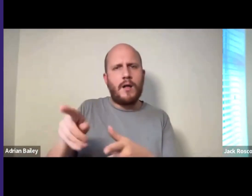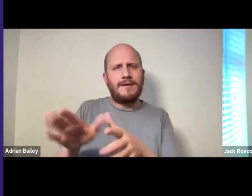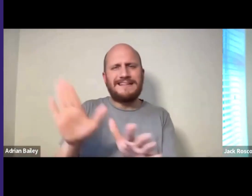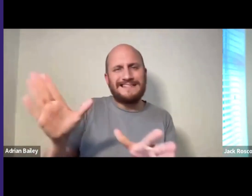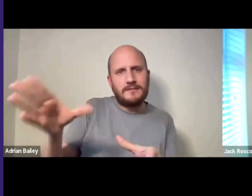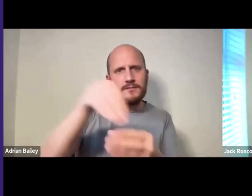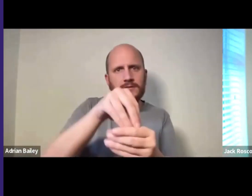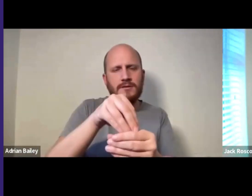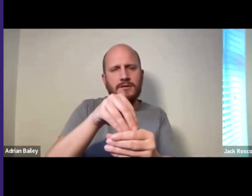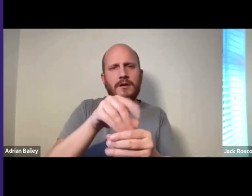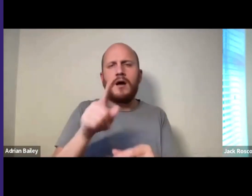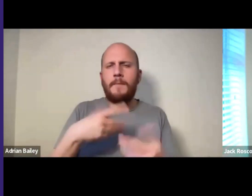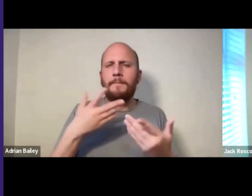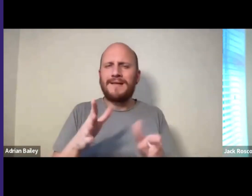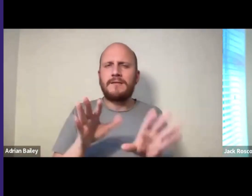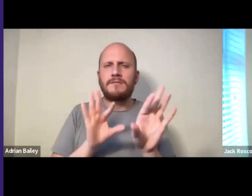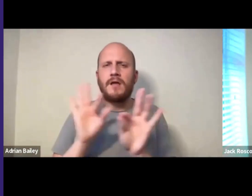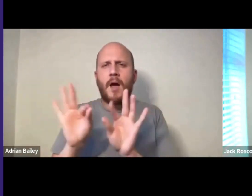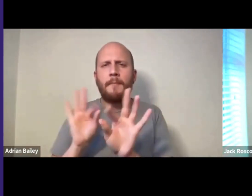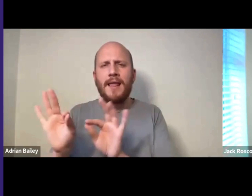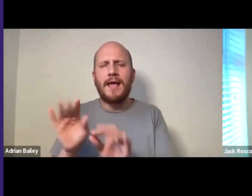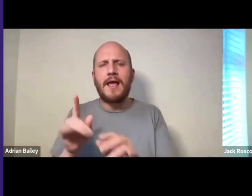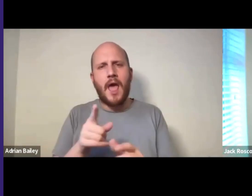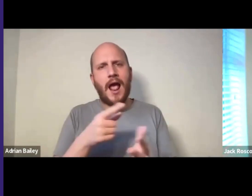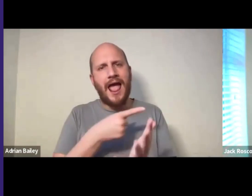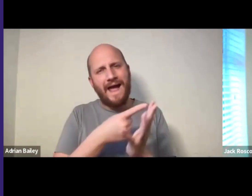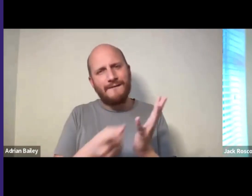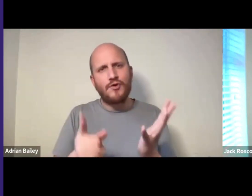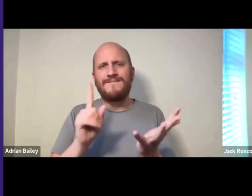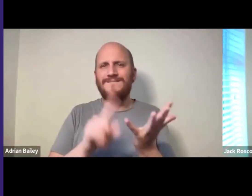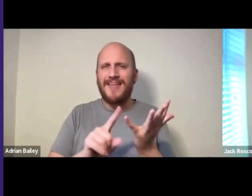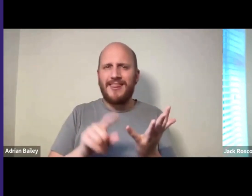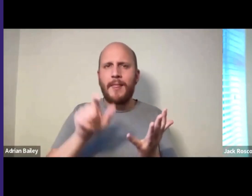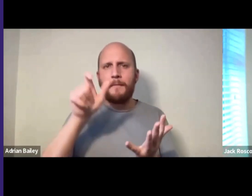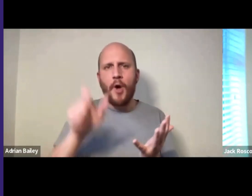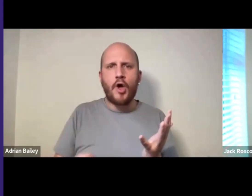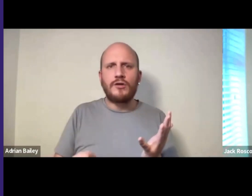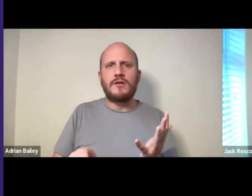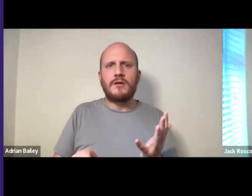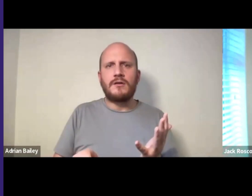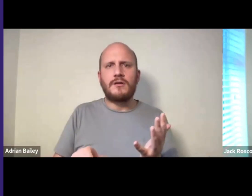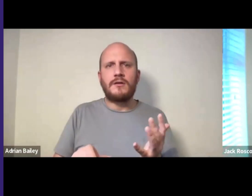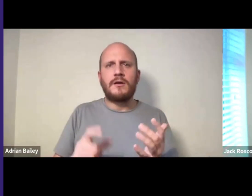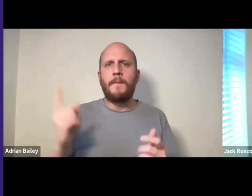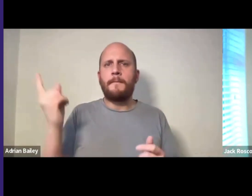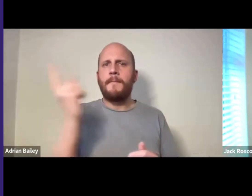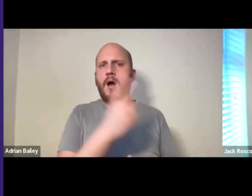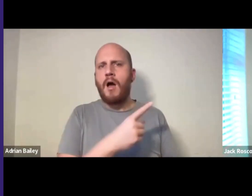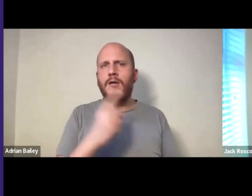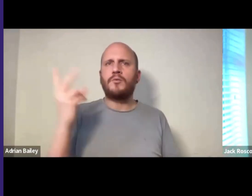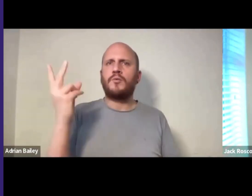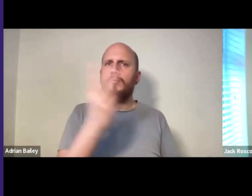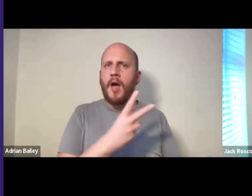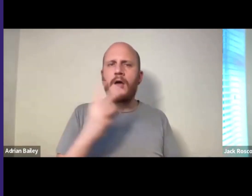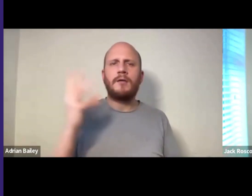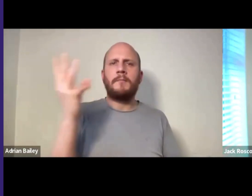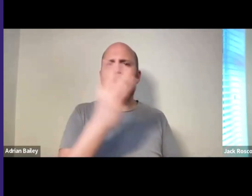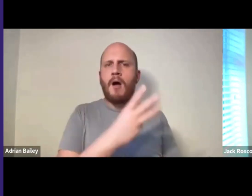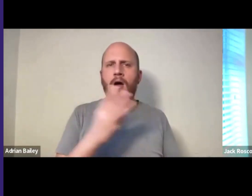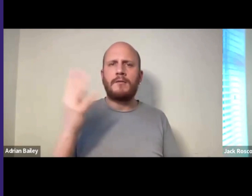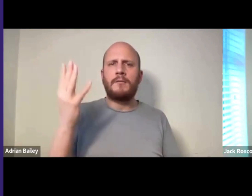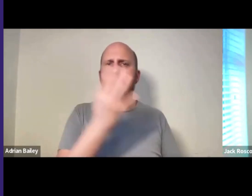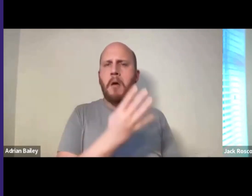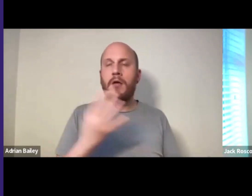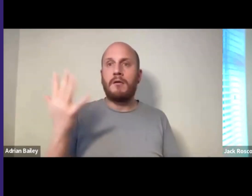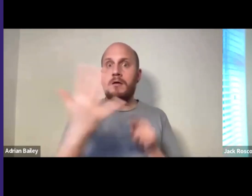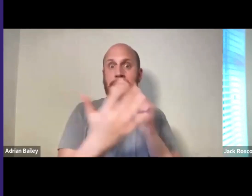where, it's like the every fifth person to walk through past a certain point. Do you have any